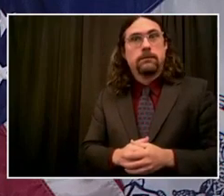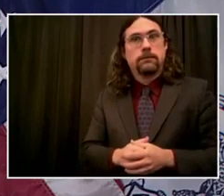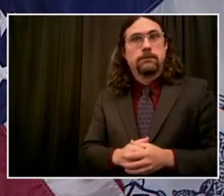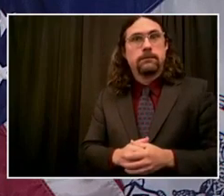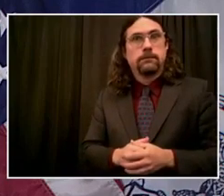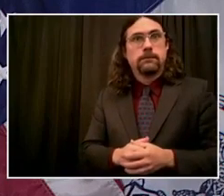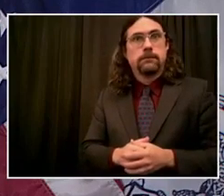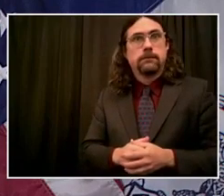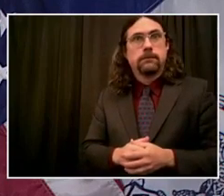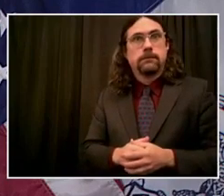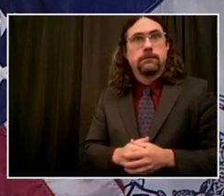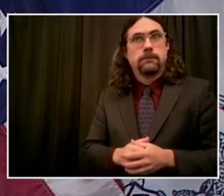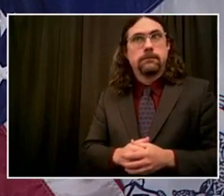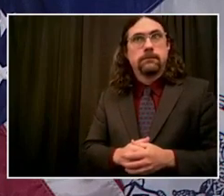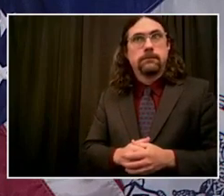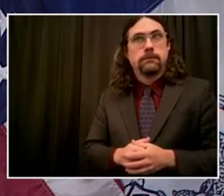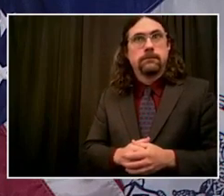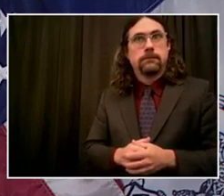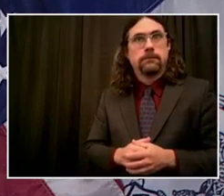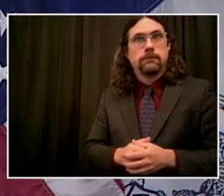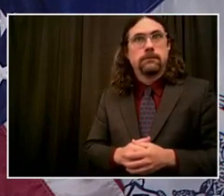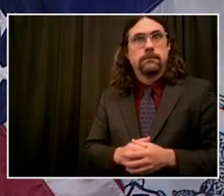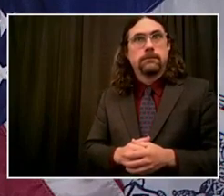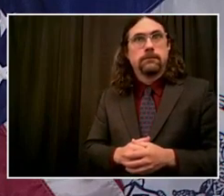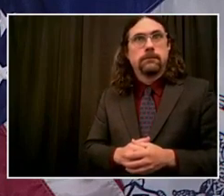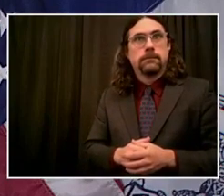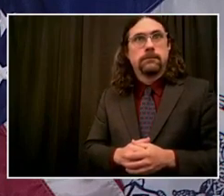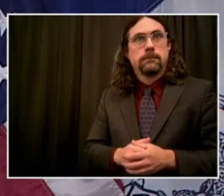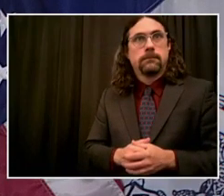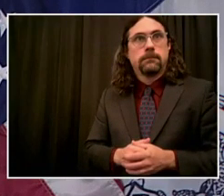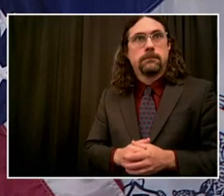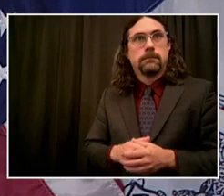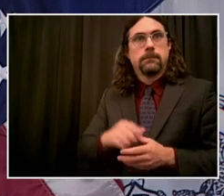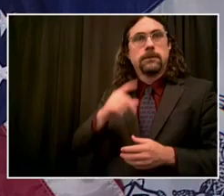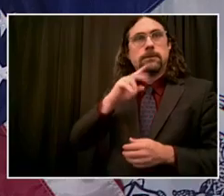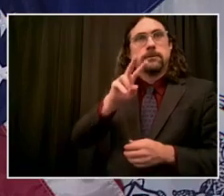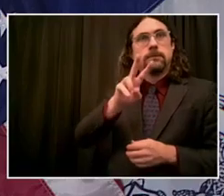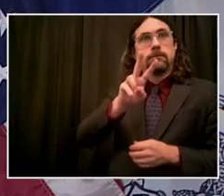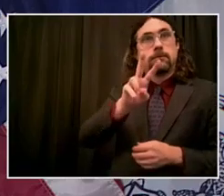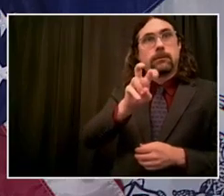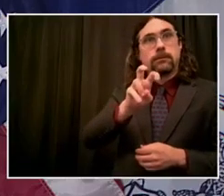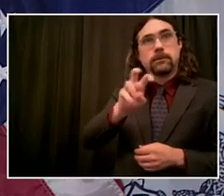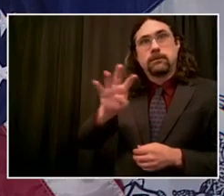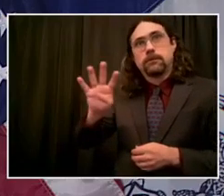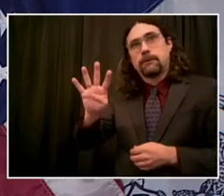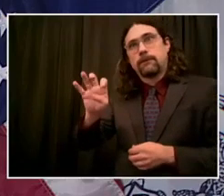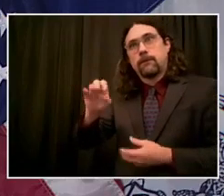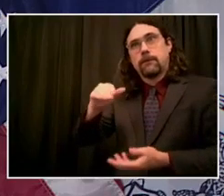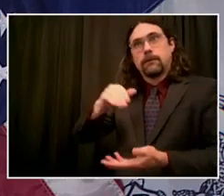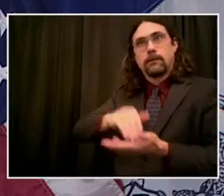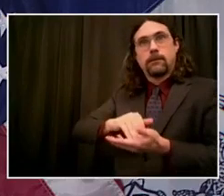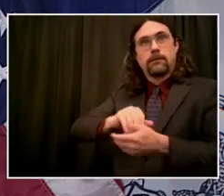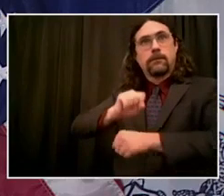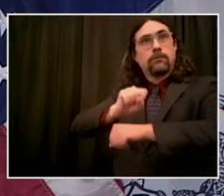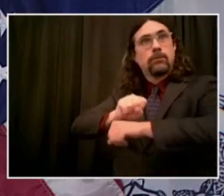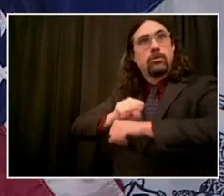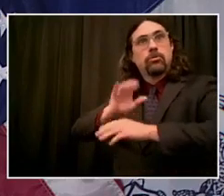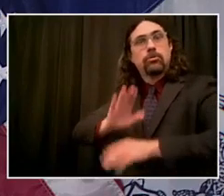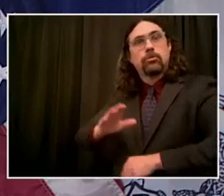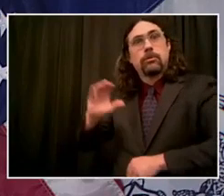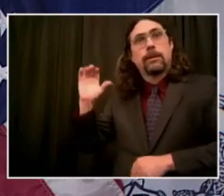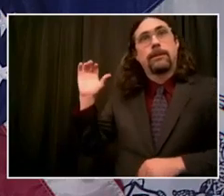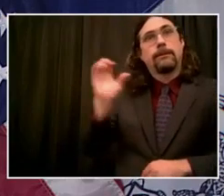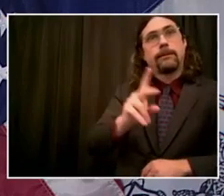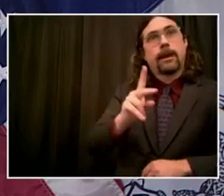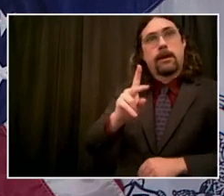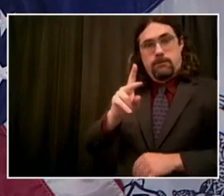you know, that have the right to move in phase one. Whether all of them do it or not is their own decision, of course. So we'll get you those numbers